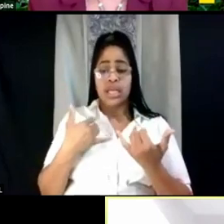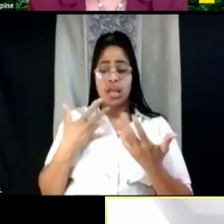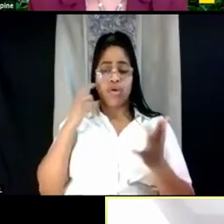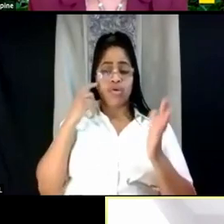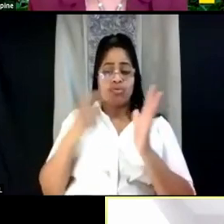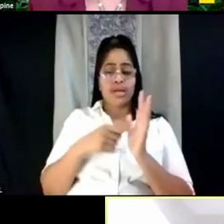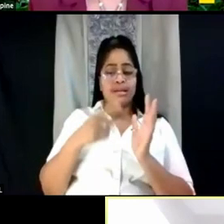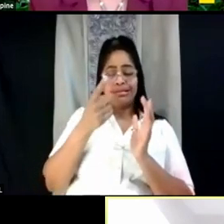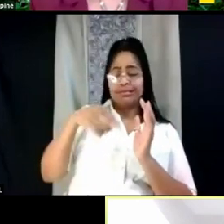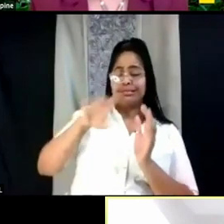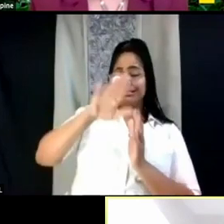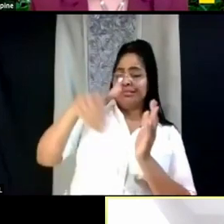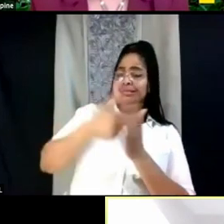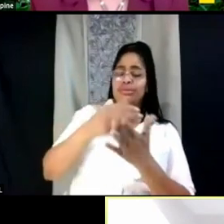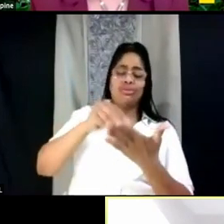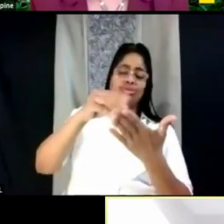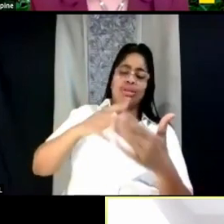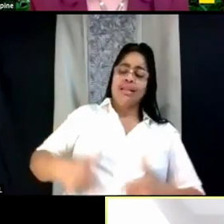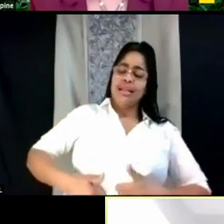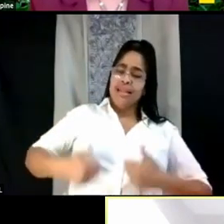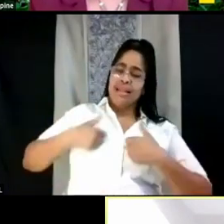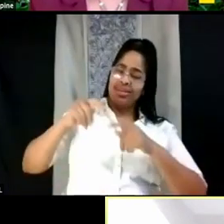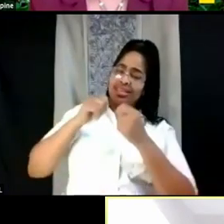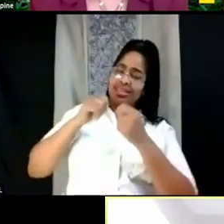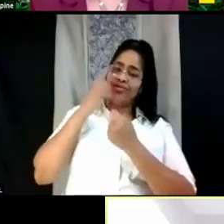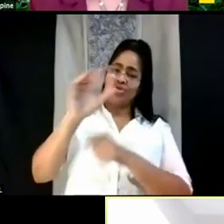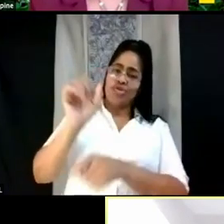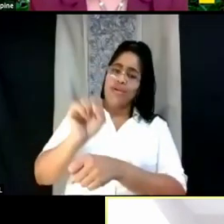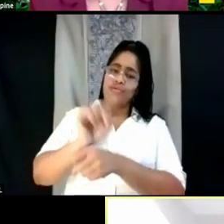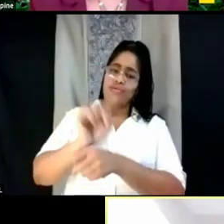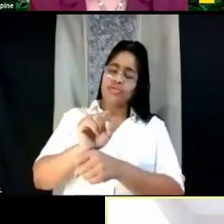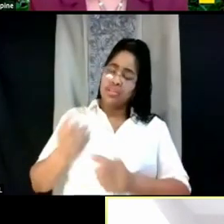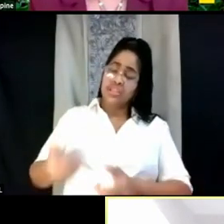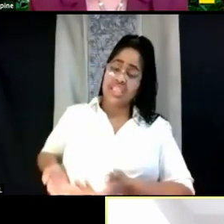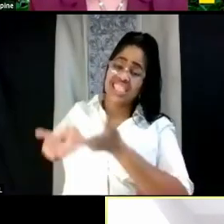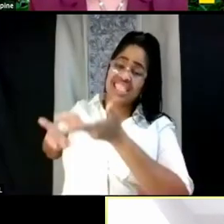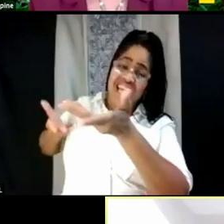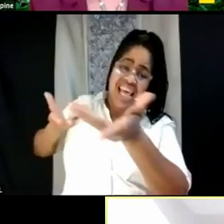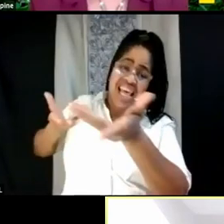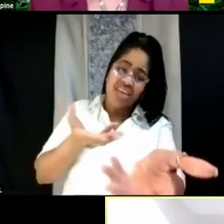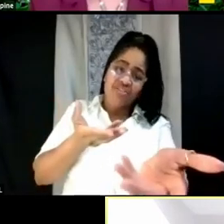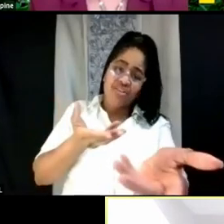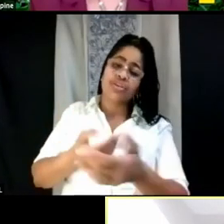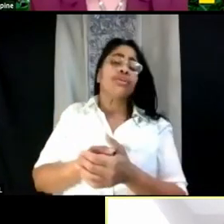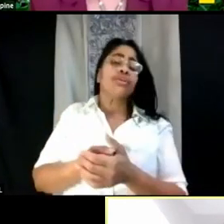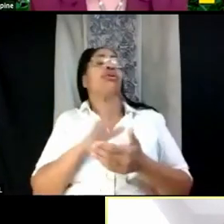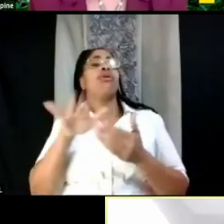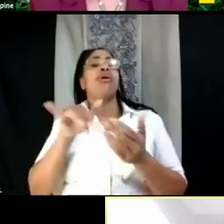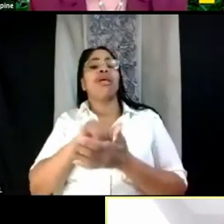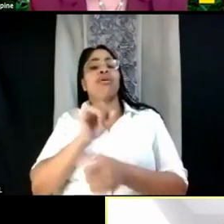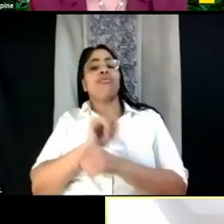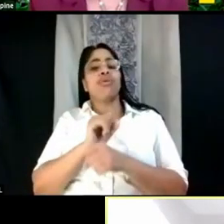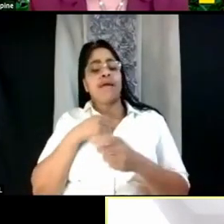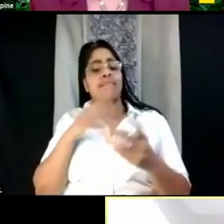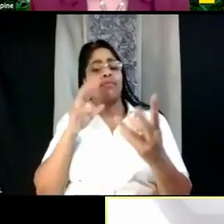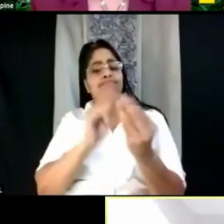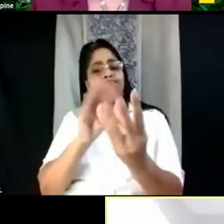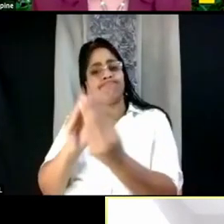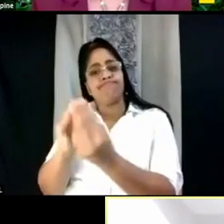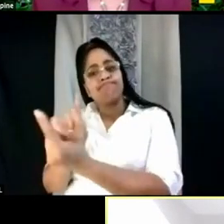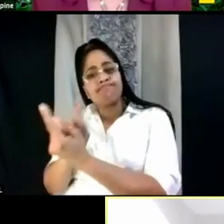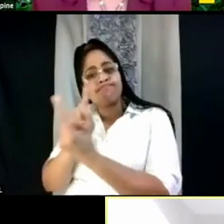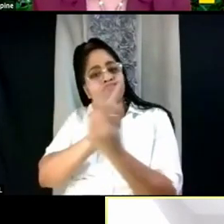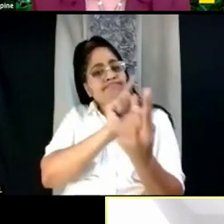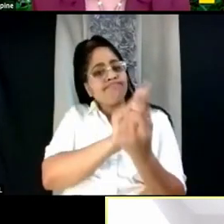recognize the entire Student Life team for their efforts to deliver on this work. I've been meeting with staff across the organization since